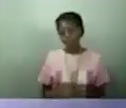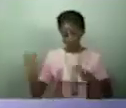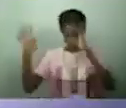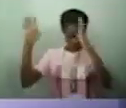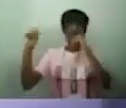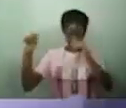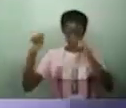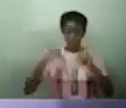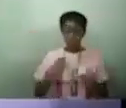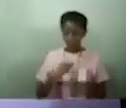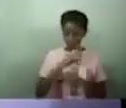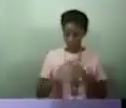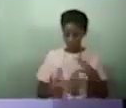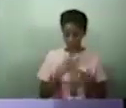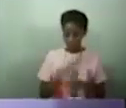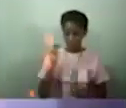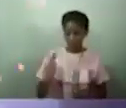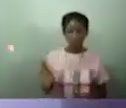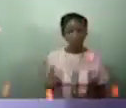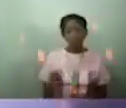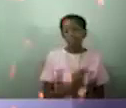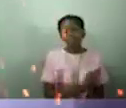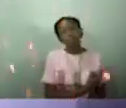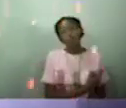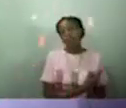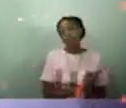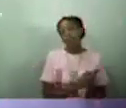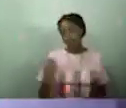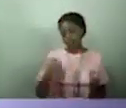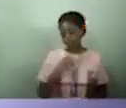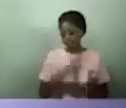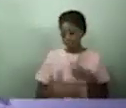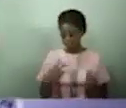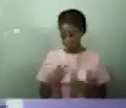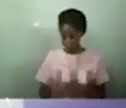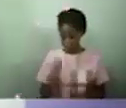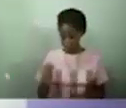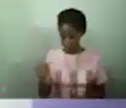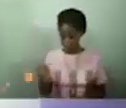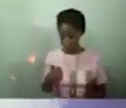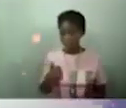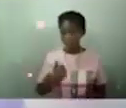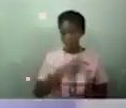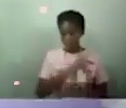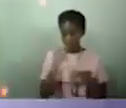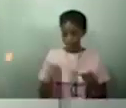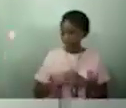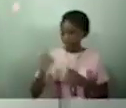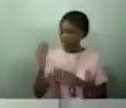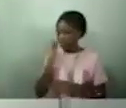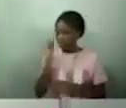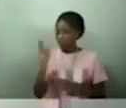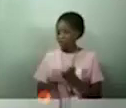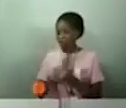Father, our world needs us. Our institutions are looking for